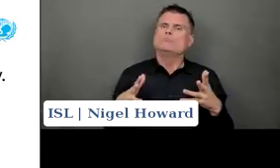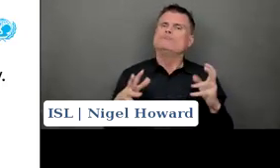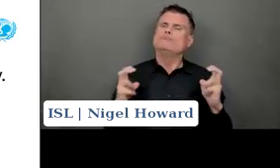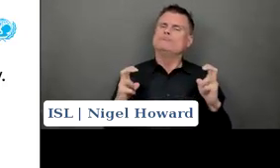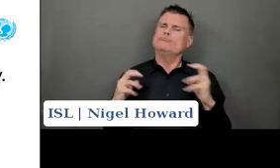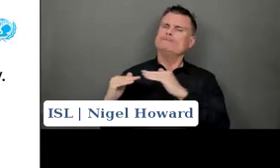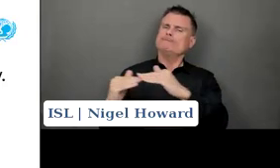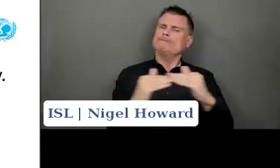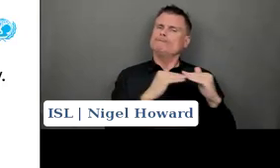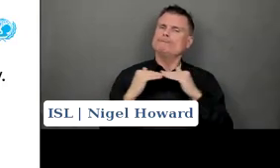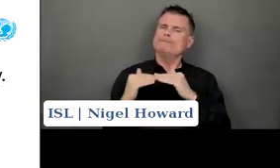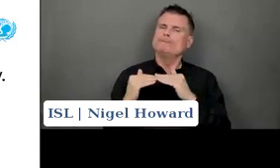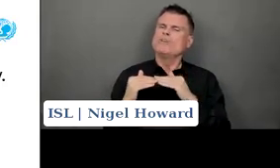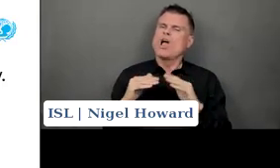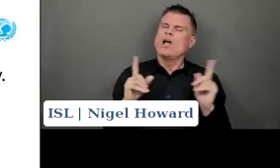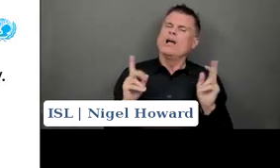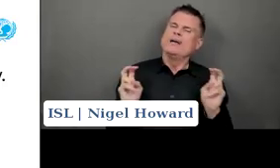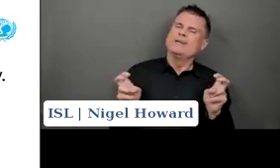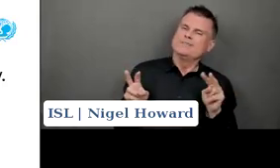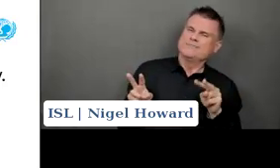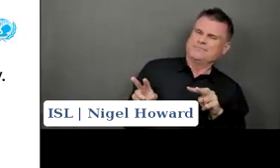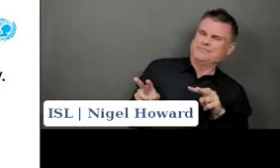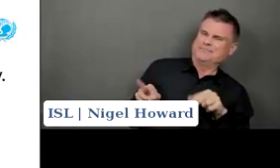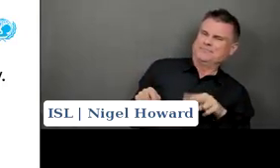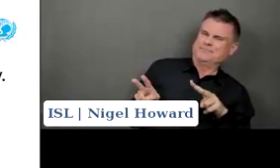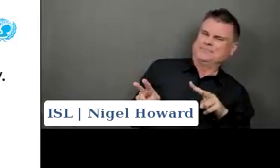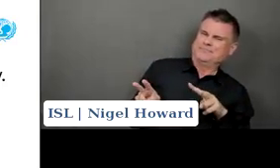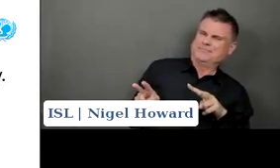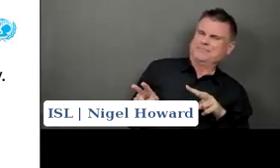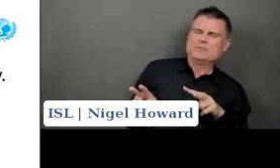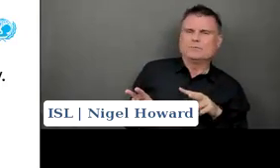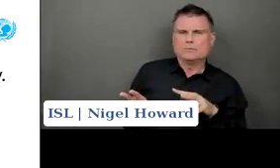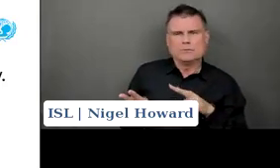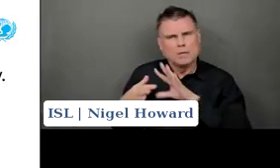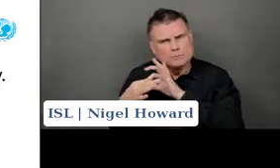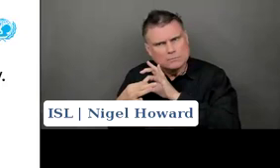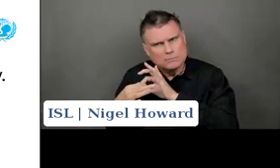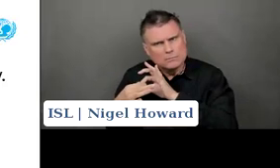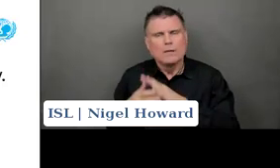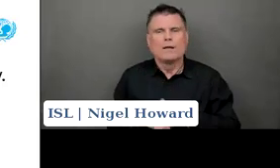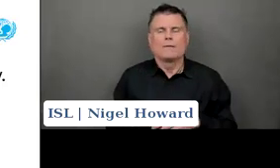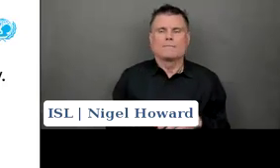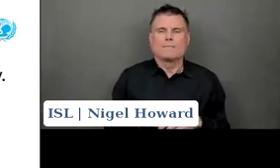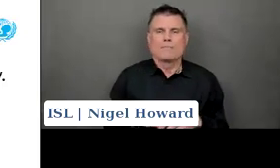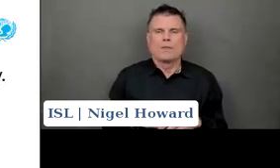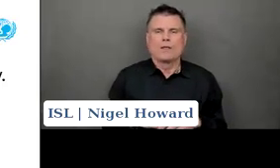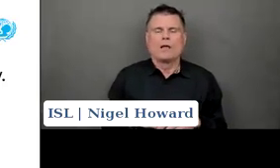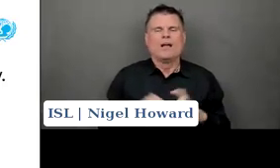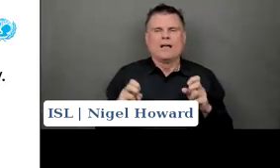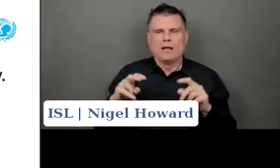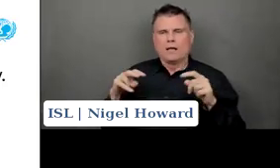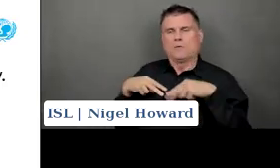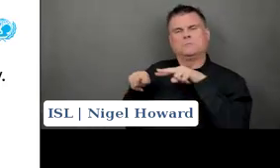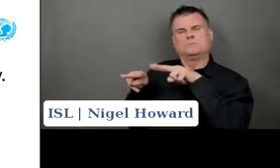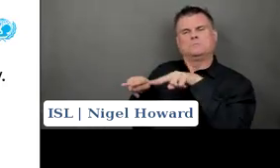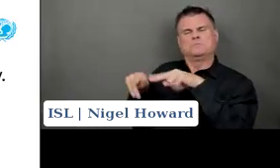someone's immutable characteristics, for example, of those households, individuals, and communities. So for example, providing paid parental